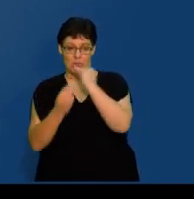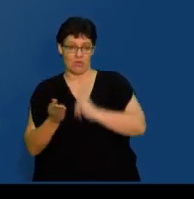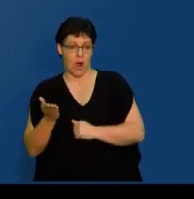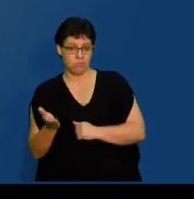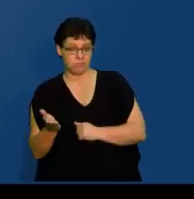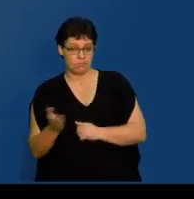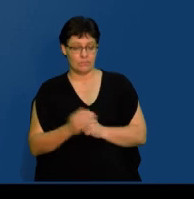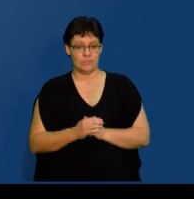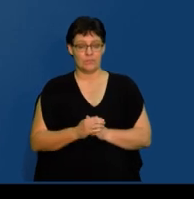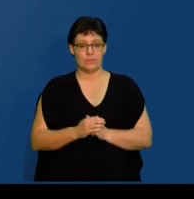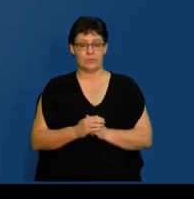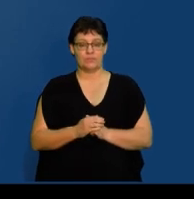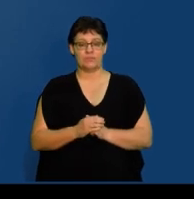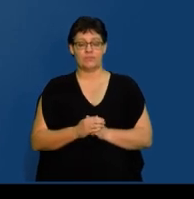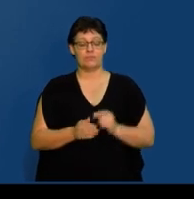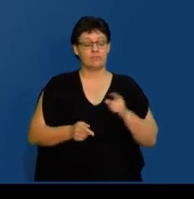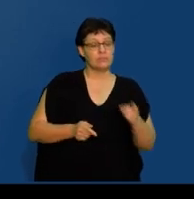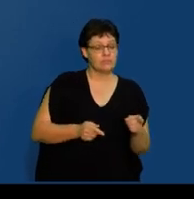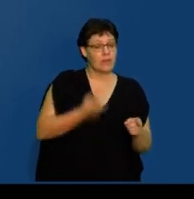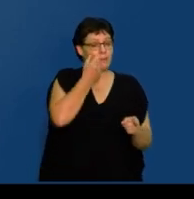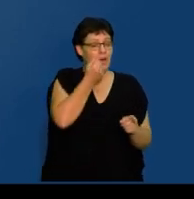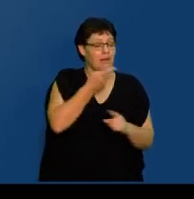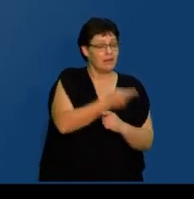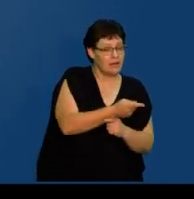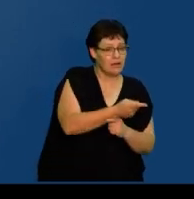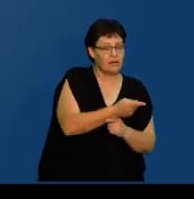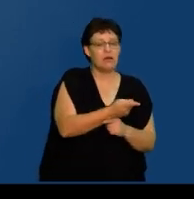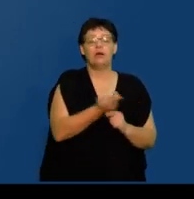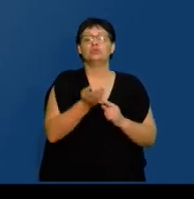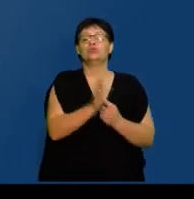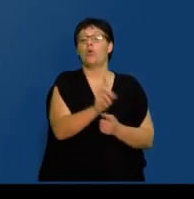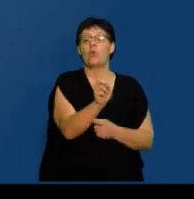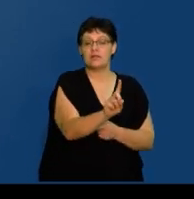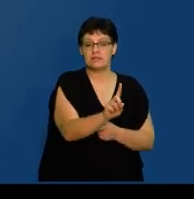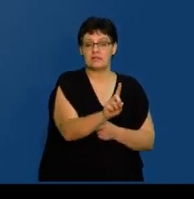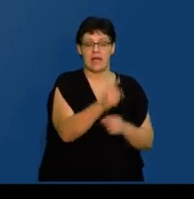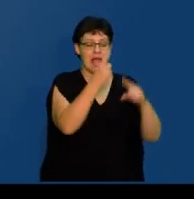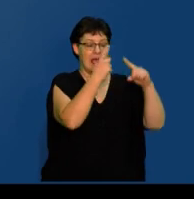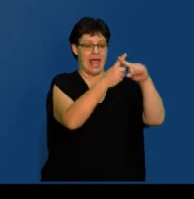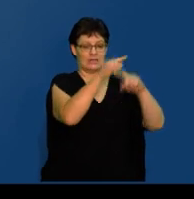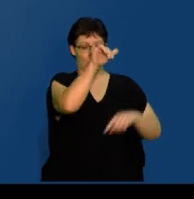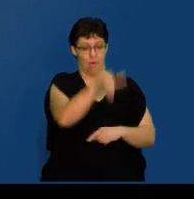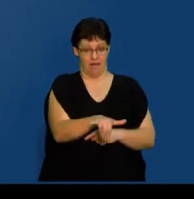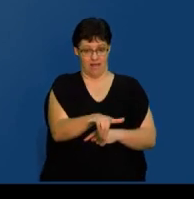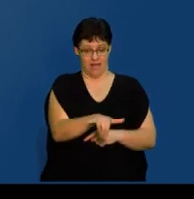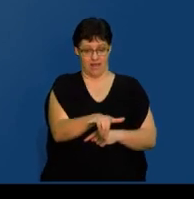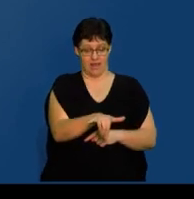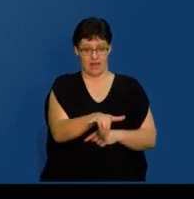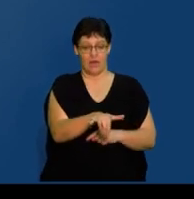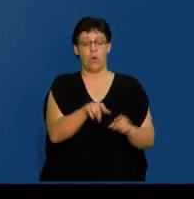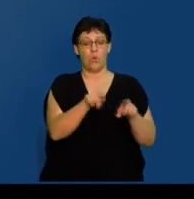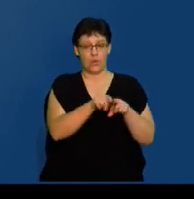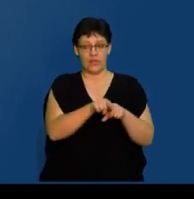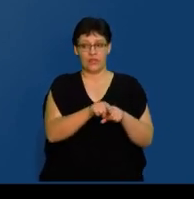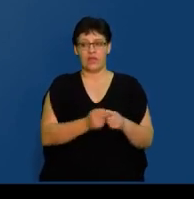allele. The male genotype must be indicated using the X and the Y chromosome, along with the allele,